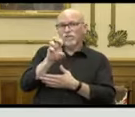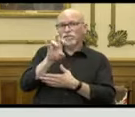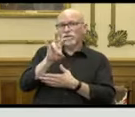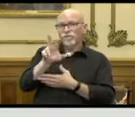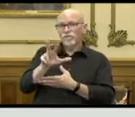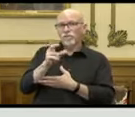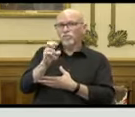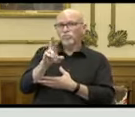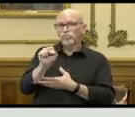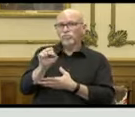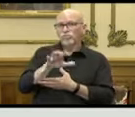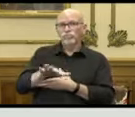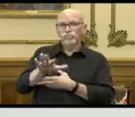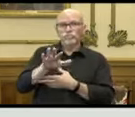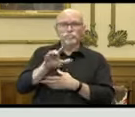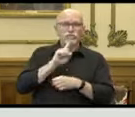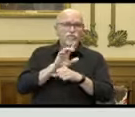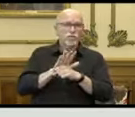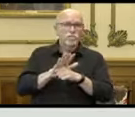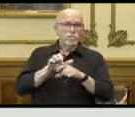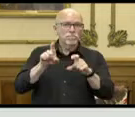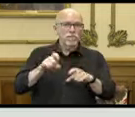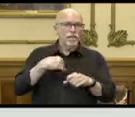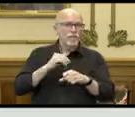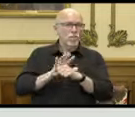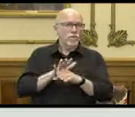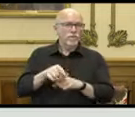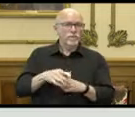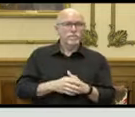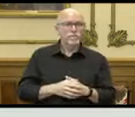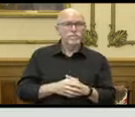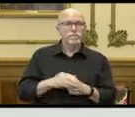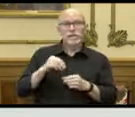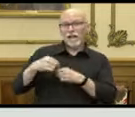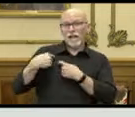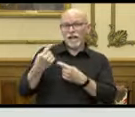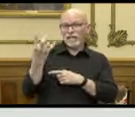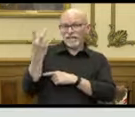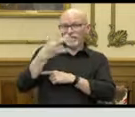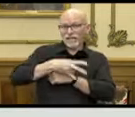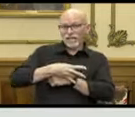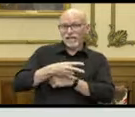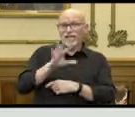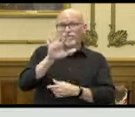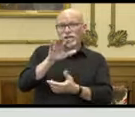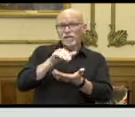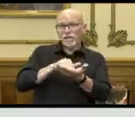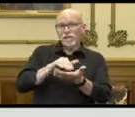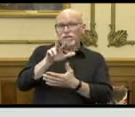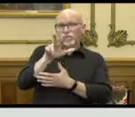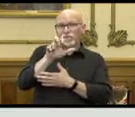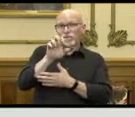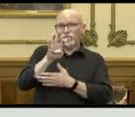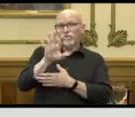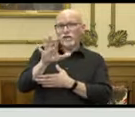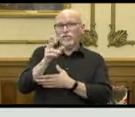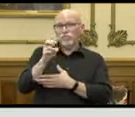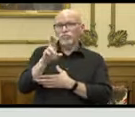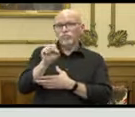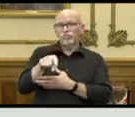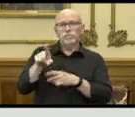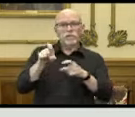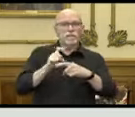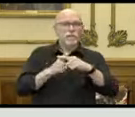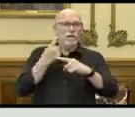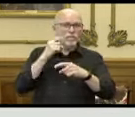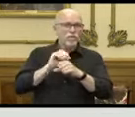58,673 Hoosiers who are confirmed to have had COVID. Over the last 7 days, 5,345 Hoosiers have tested